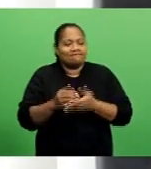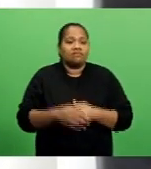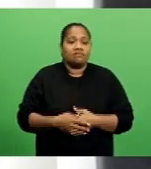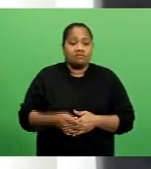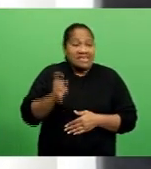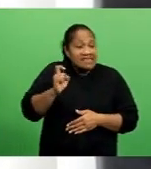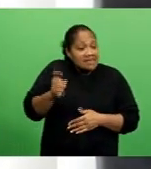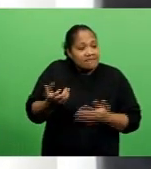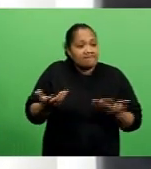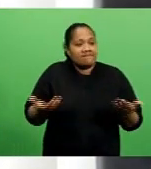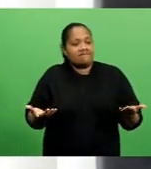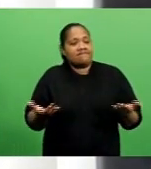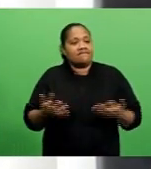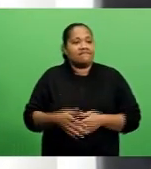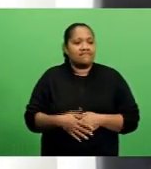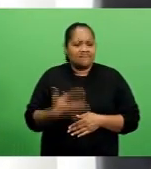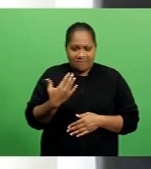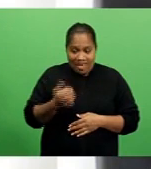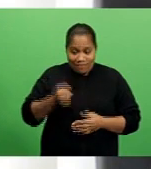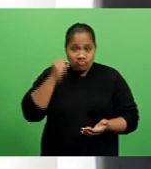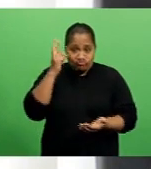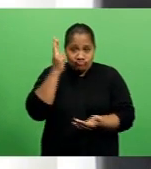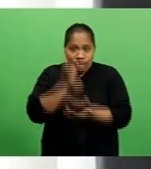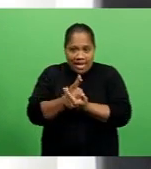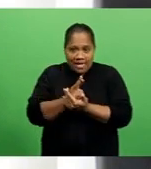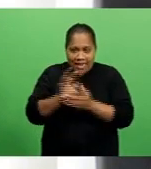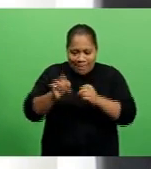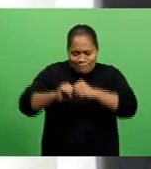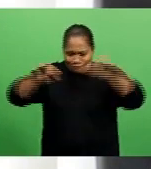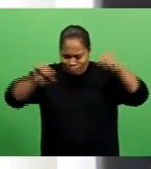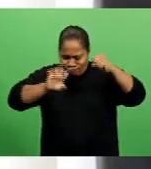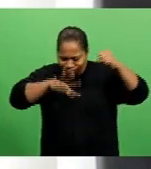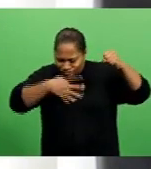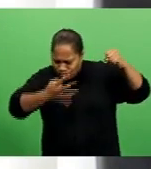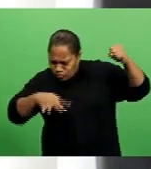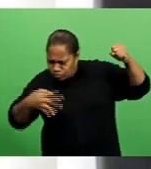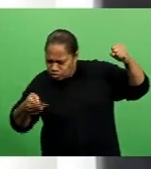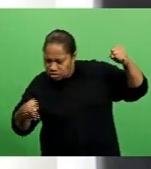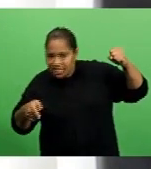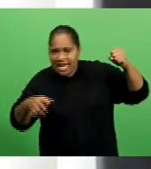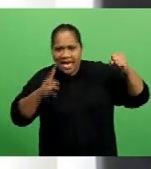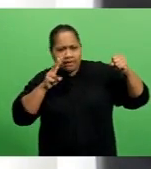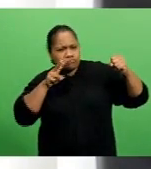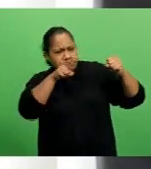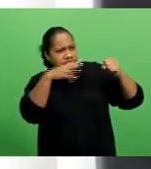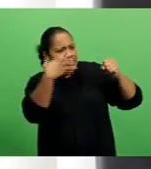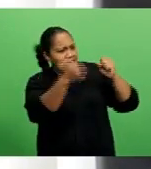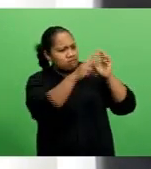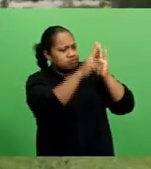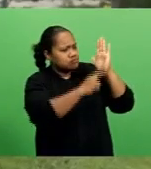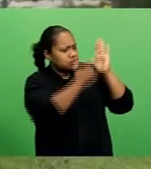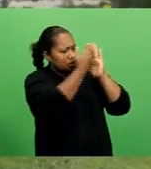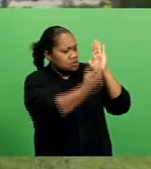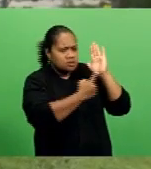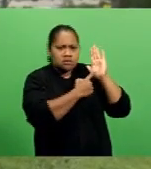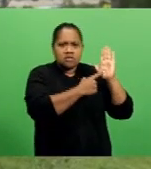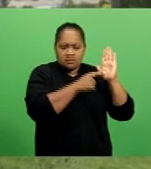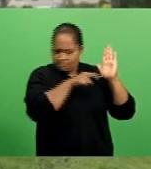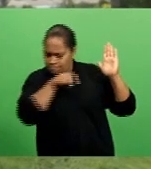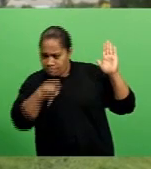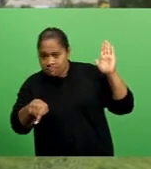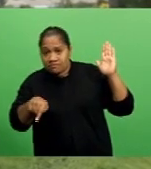they had seriously looked at the rules and regulation and enforced the rules and